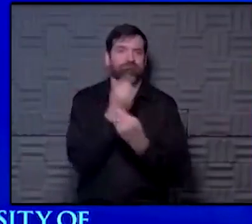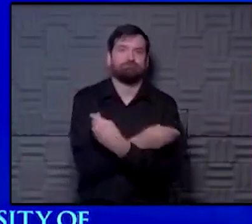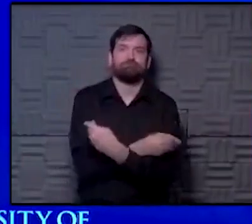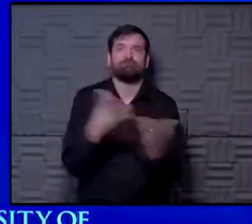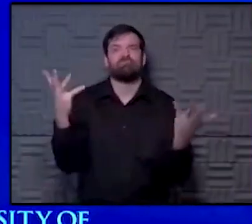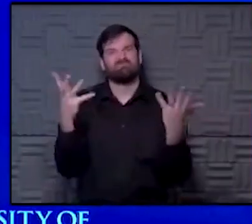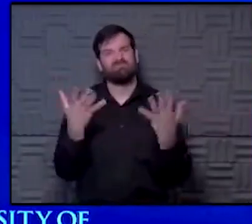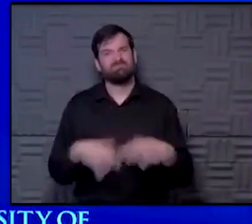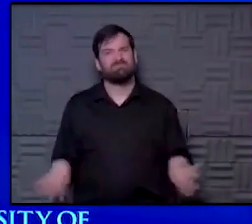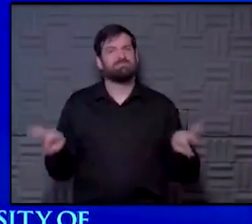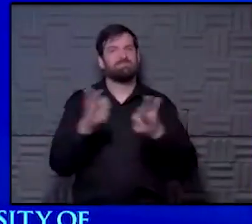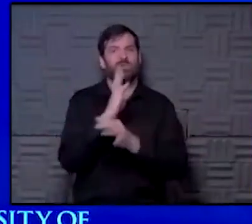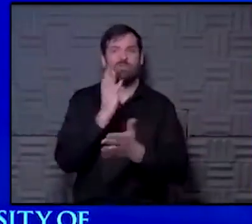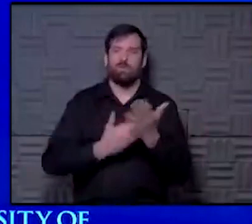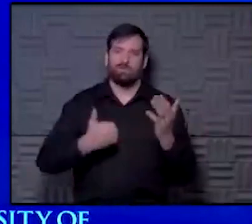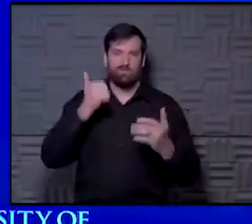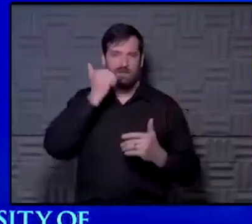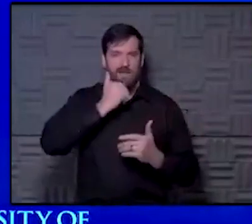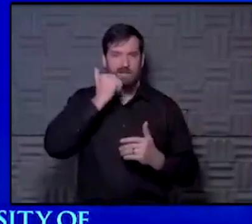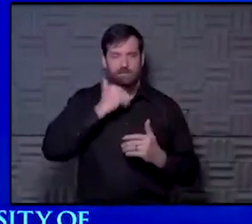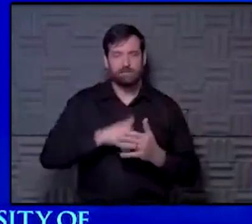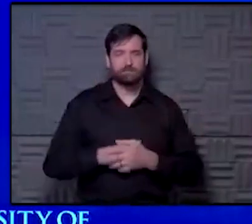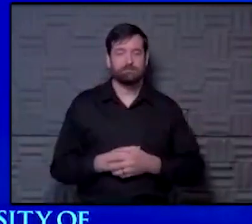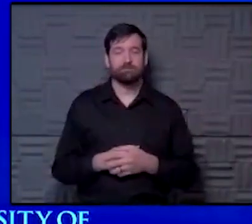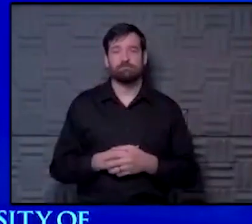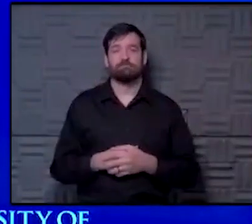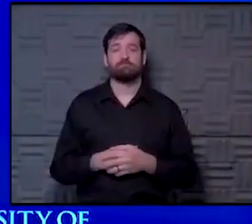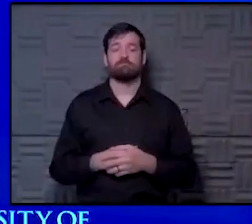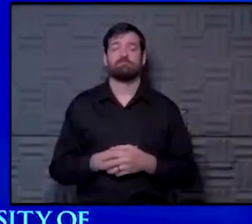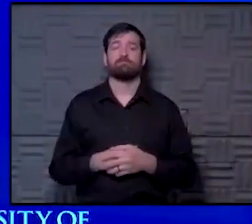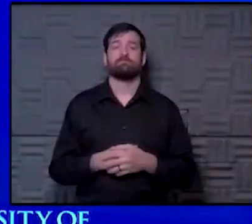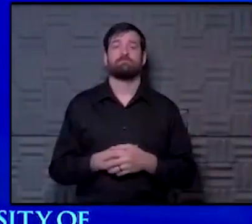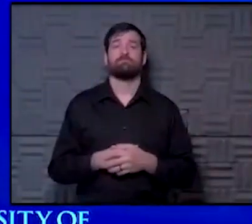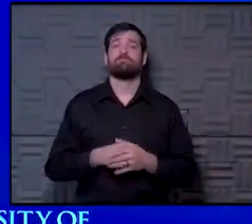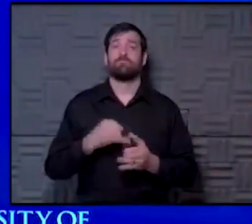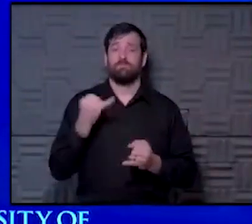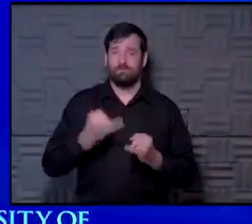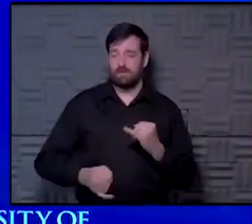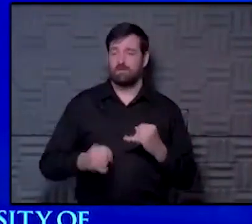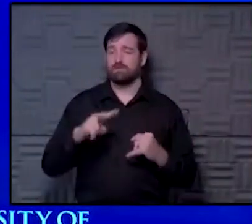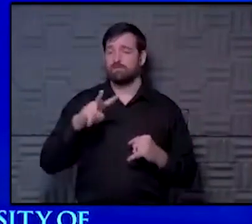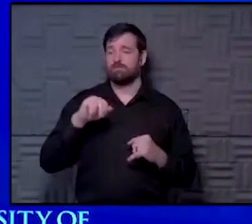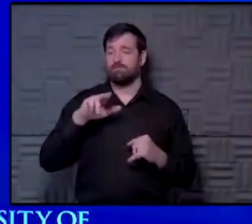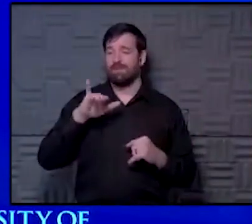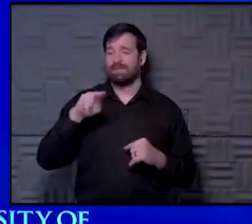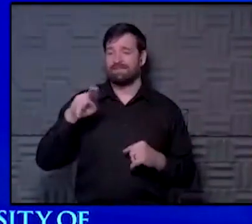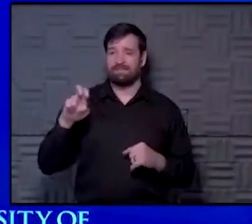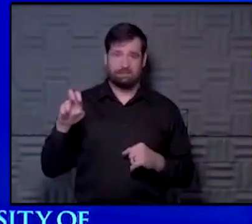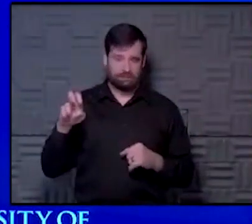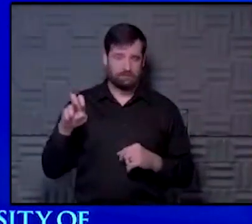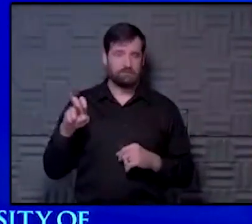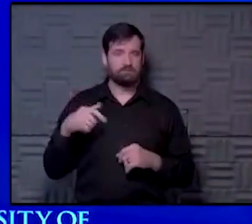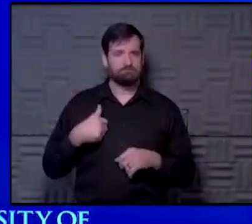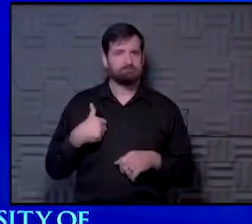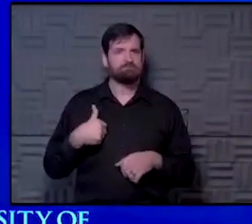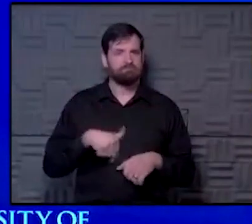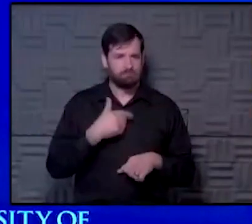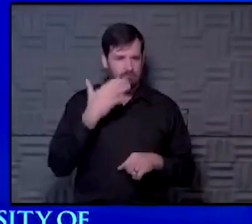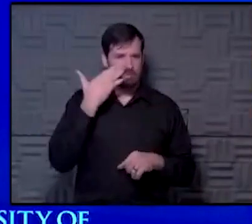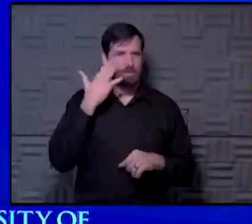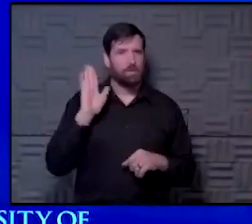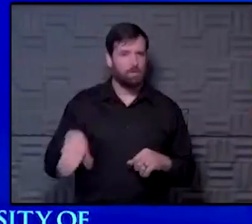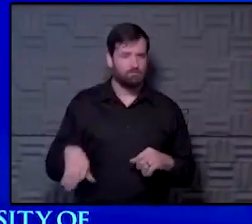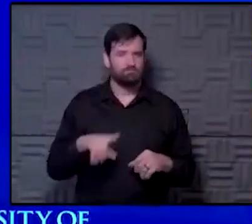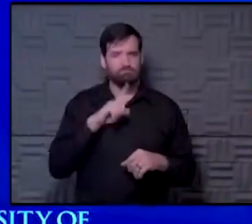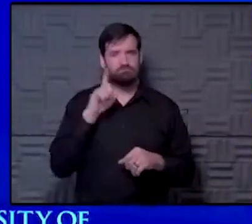of doing what we do here every day. And then finally, on the vaccine front, we know without